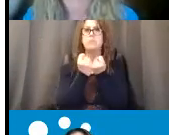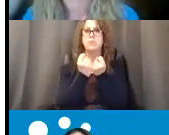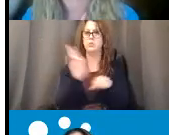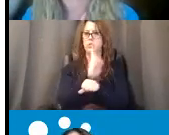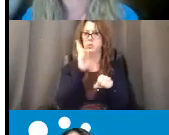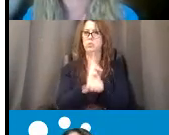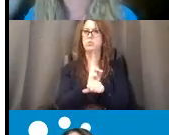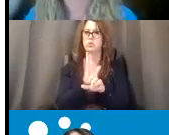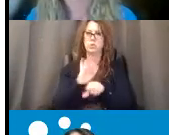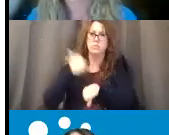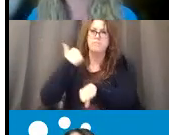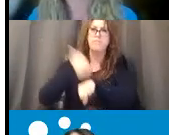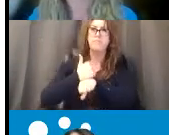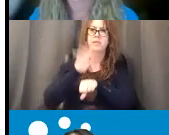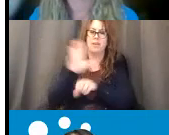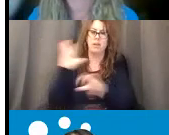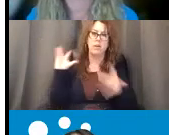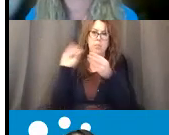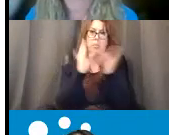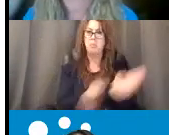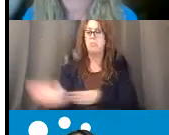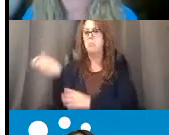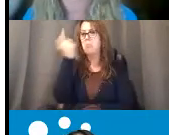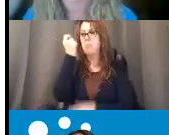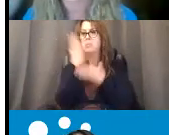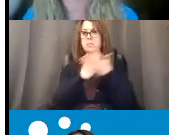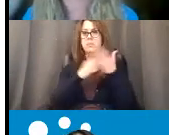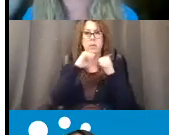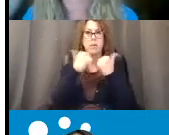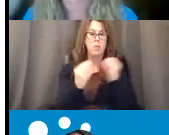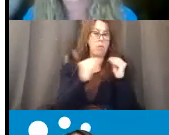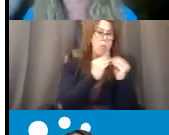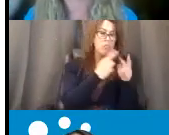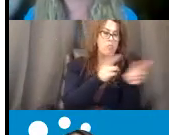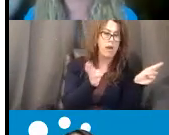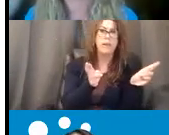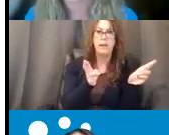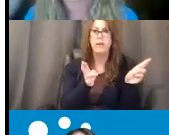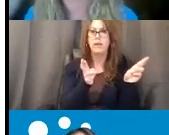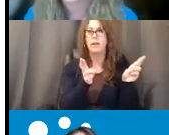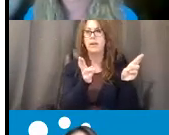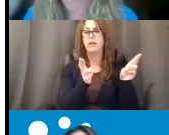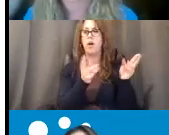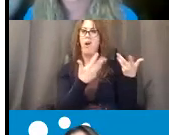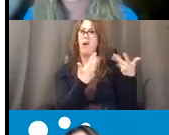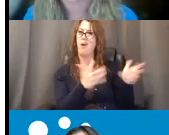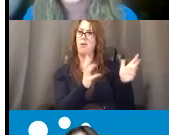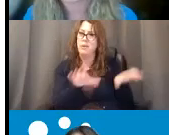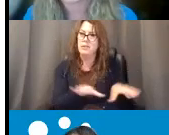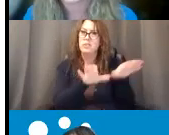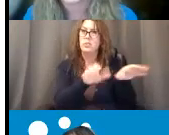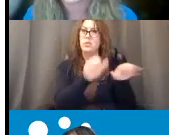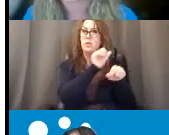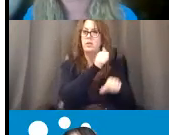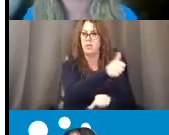plan. We understand that some agency teams will be more ready since they've already been completing their own cross-sector work through